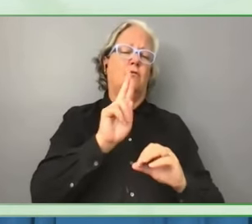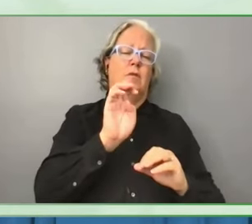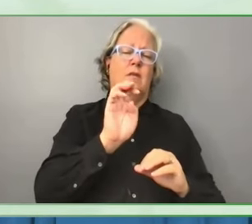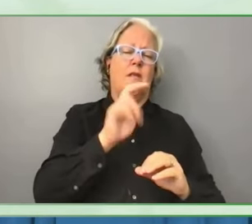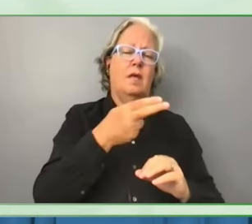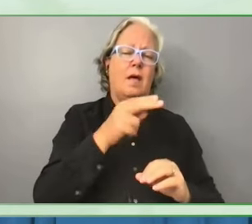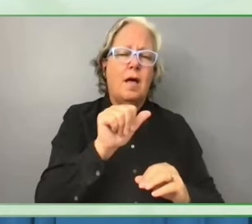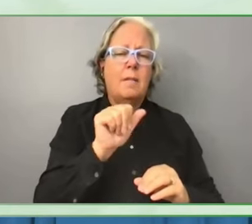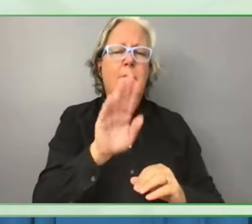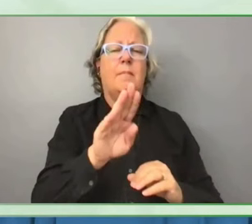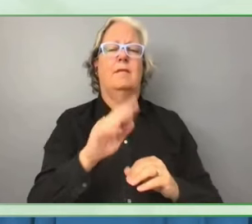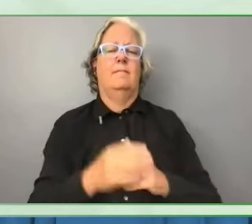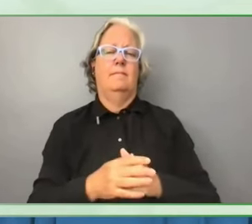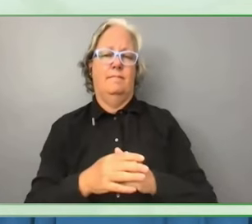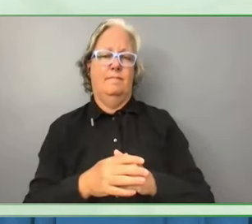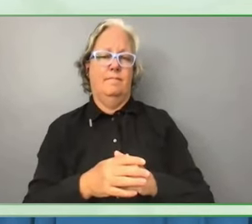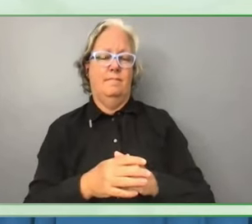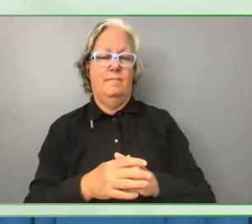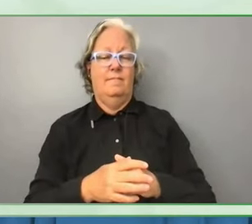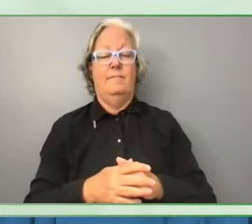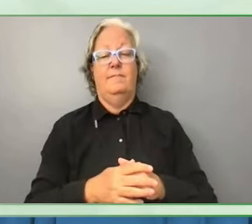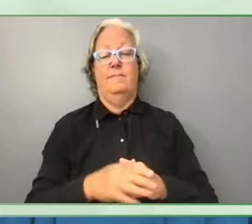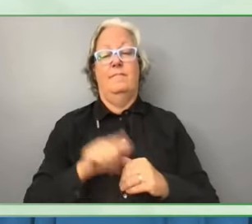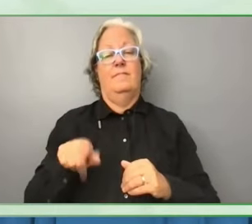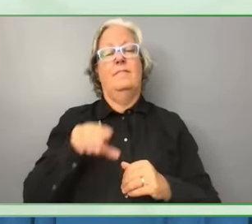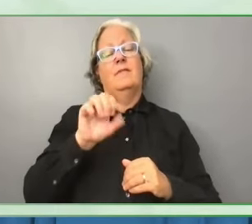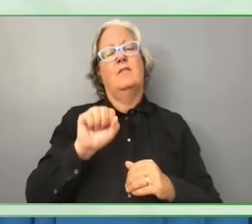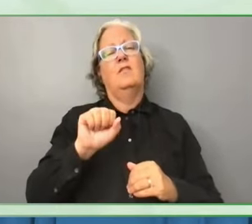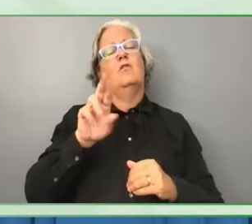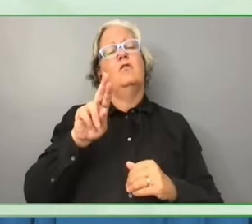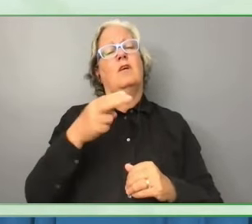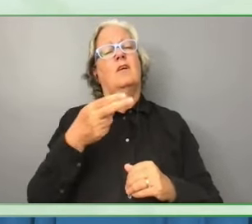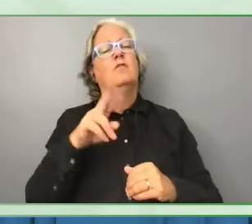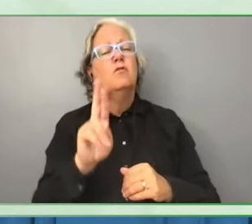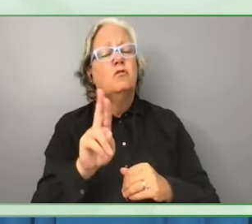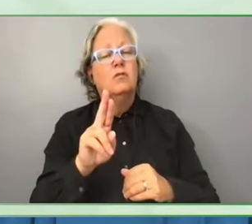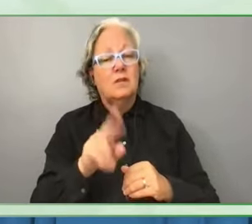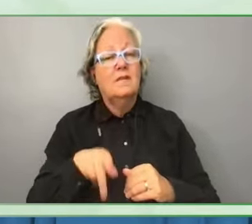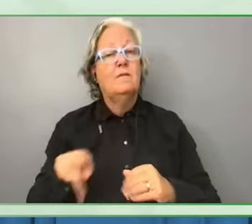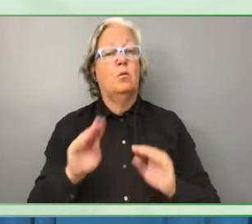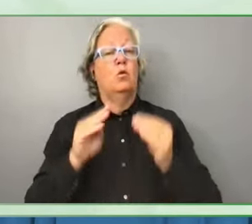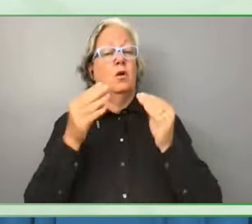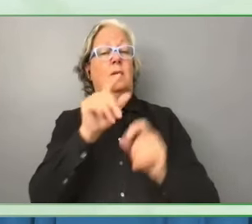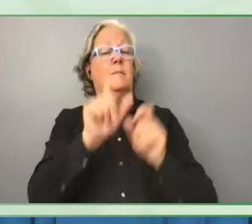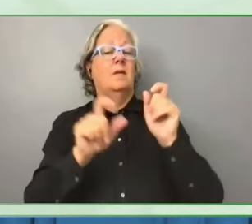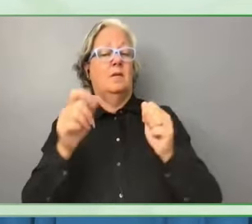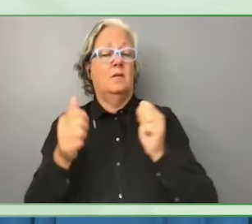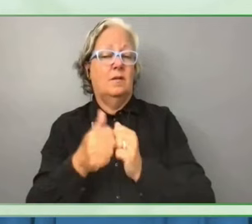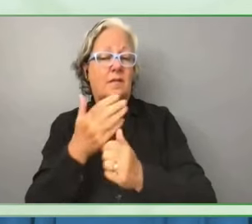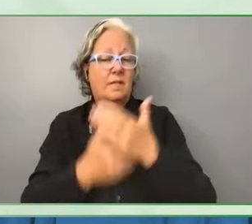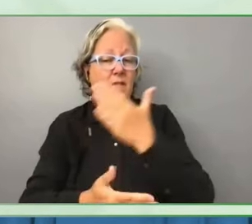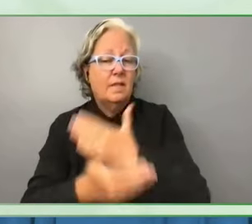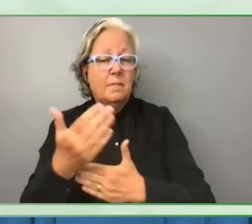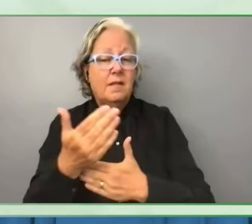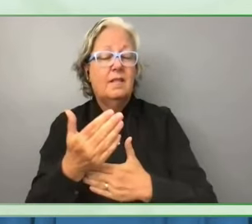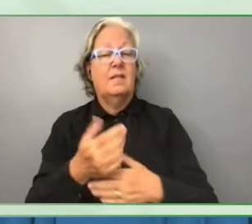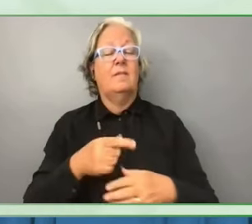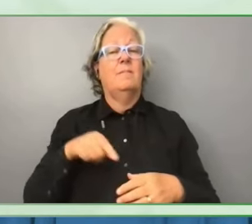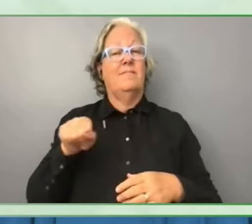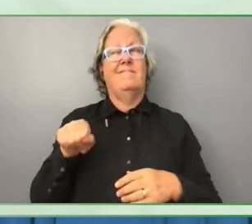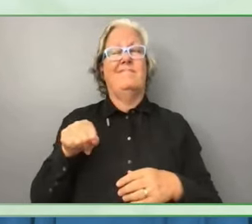So the sexual and reproductive health and rights of children and young people with a disability are are getting hardly any